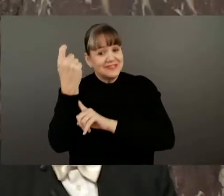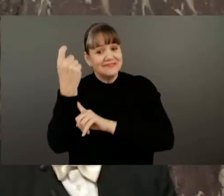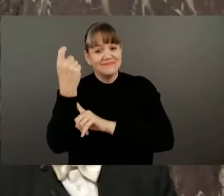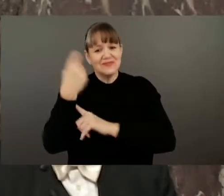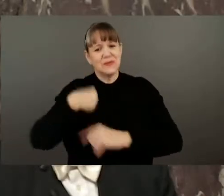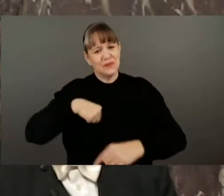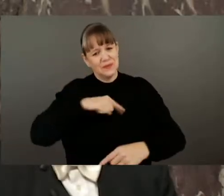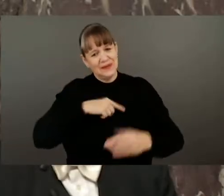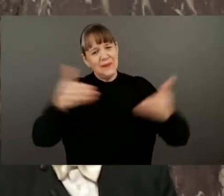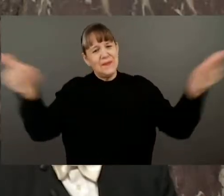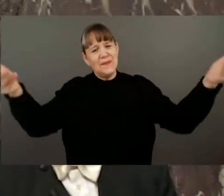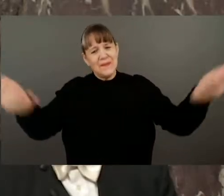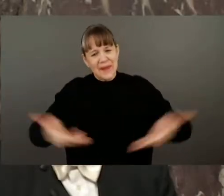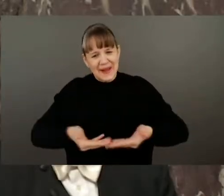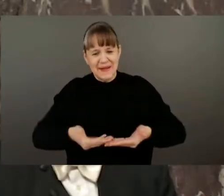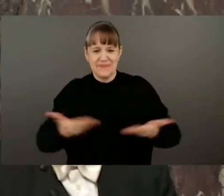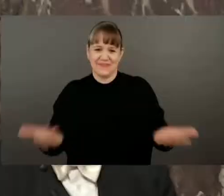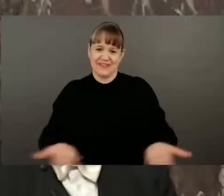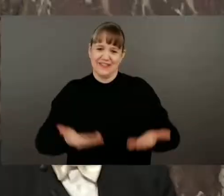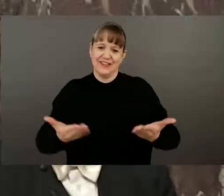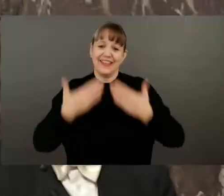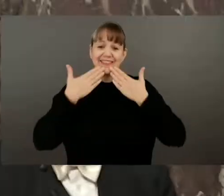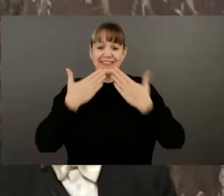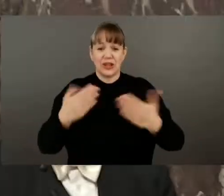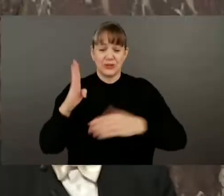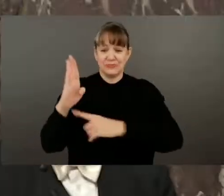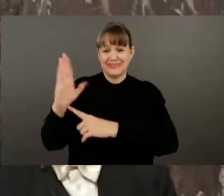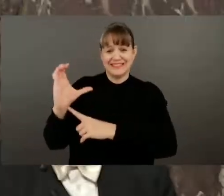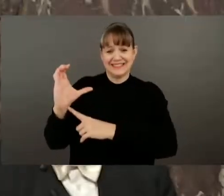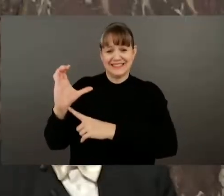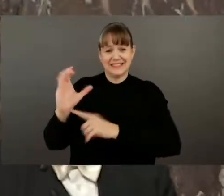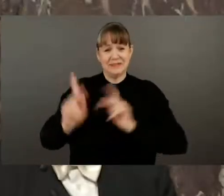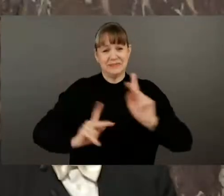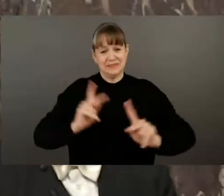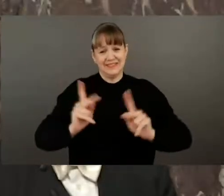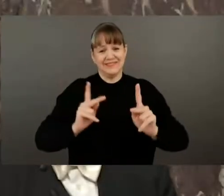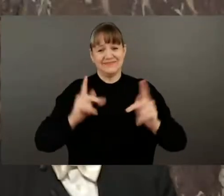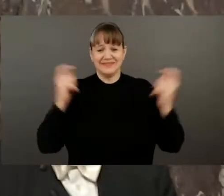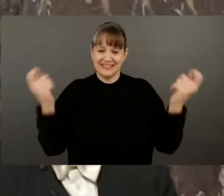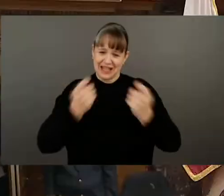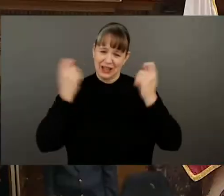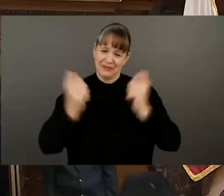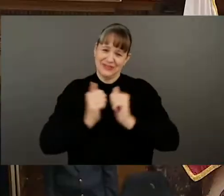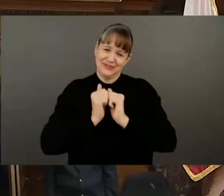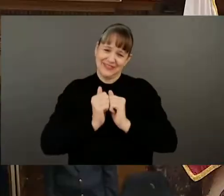British Columbia, and let's celebrate together. Thank you.